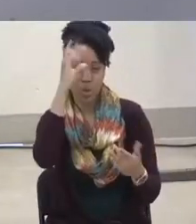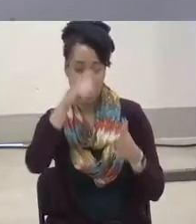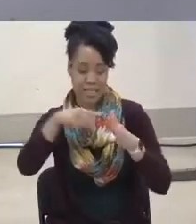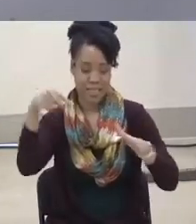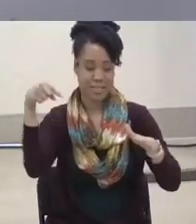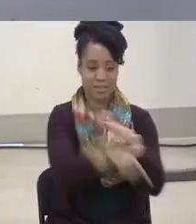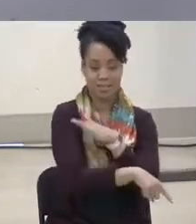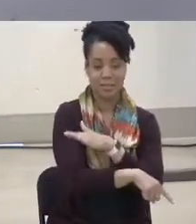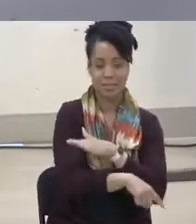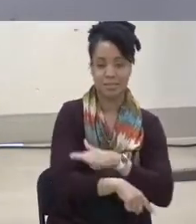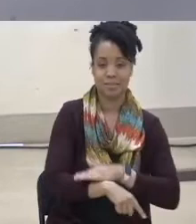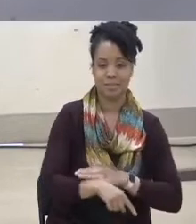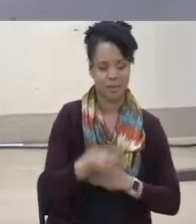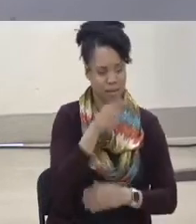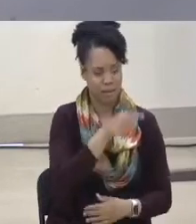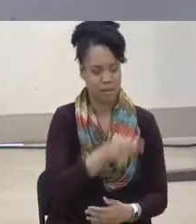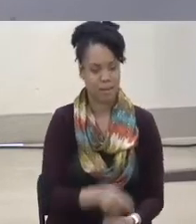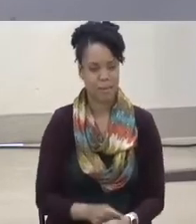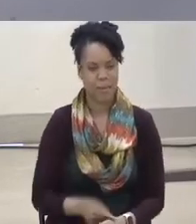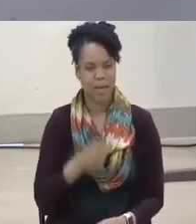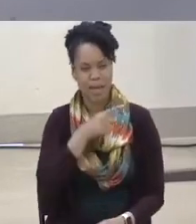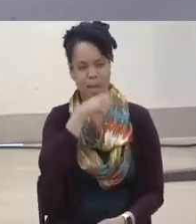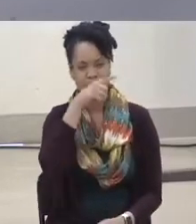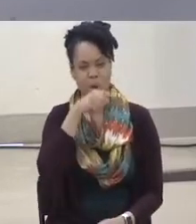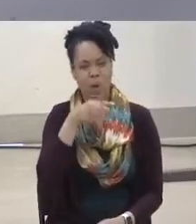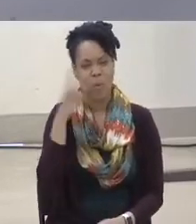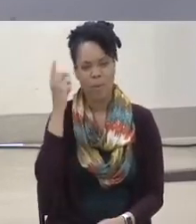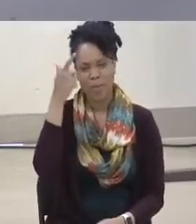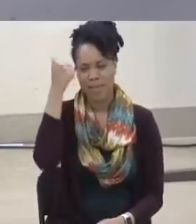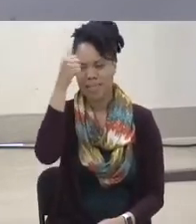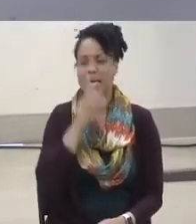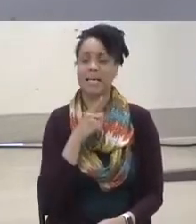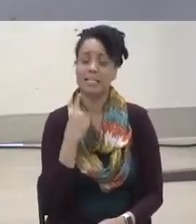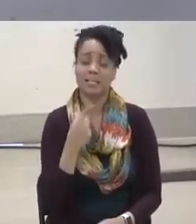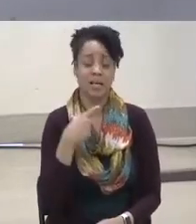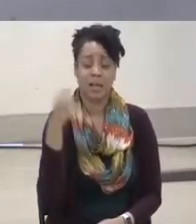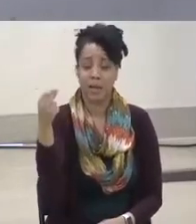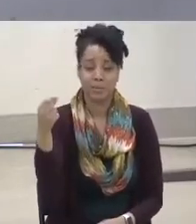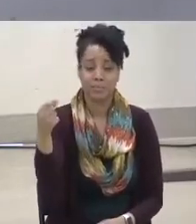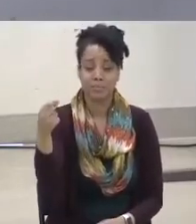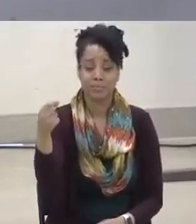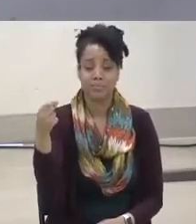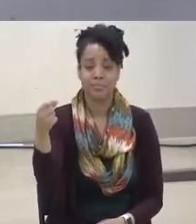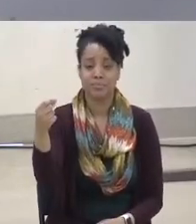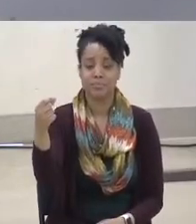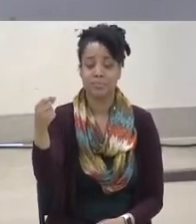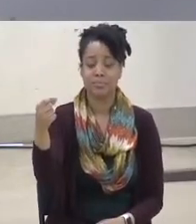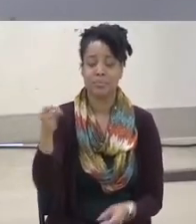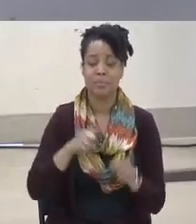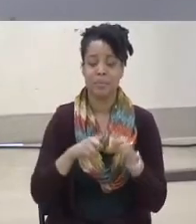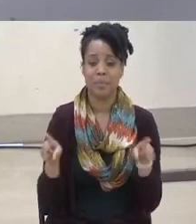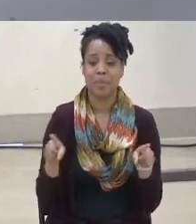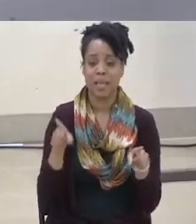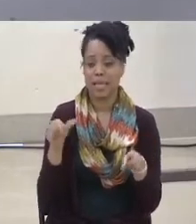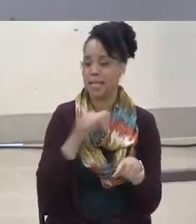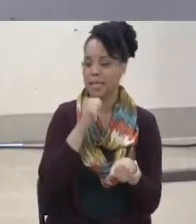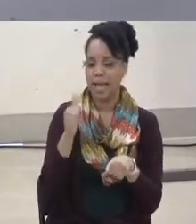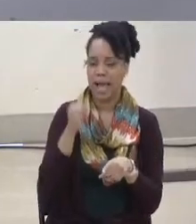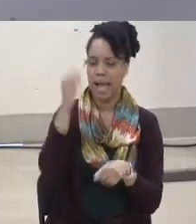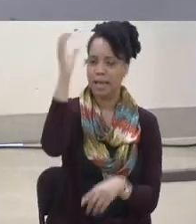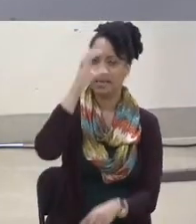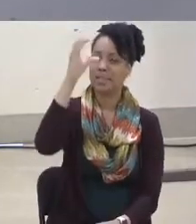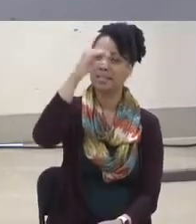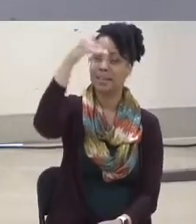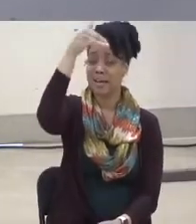iba a matarlo. He went because God was saying go, Él fue porque Dios le dijo que fuera, but he hadn't sought God's